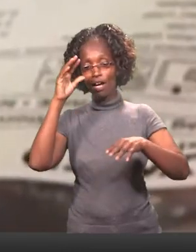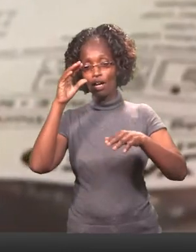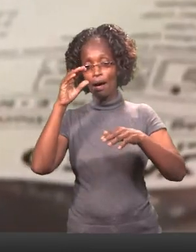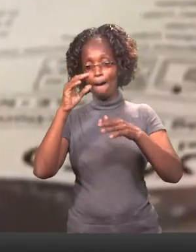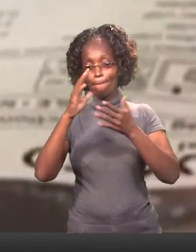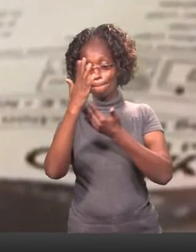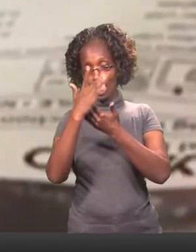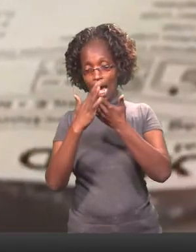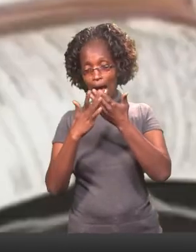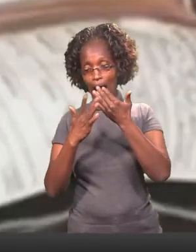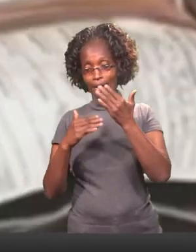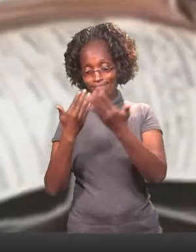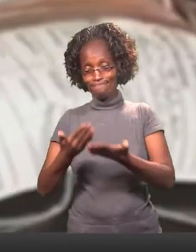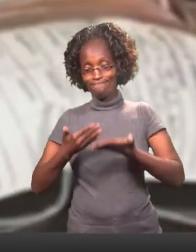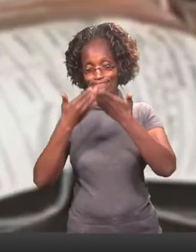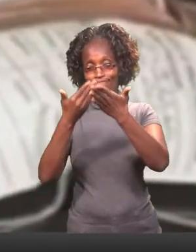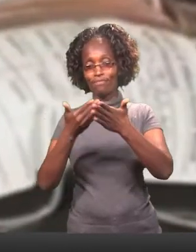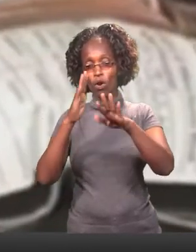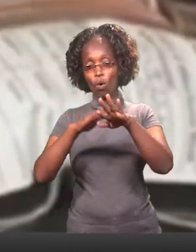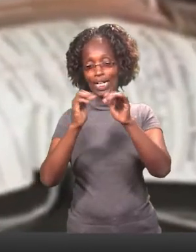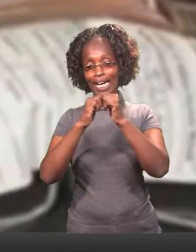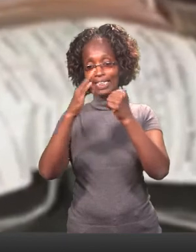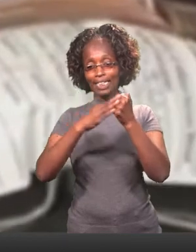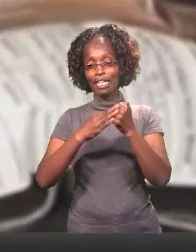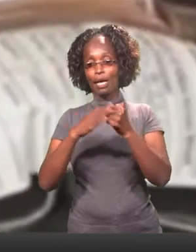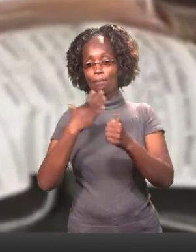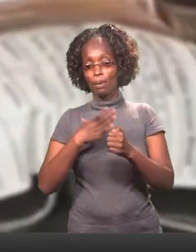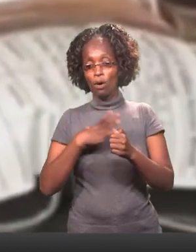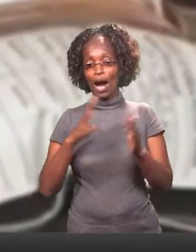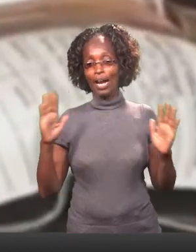14, tunahimizwa kujitokeza kwa wingi ili tuweze kuwasaidia wote wanaohitaji.